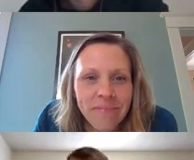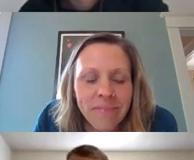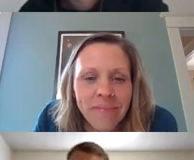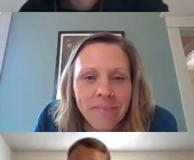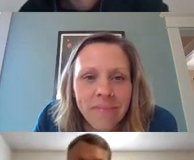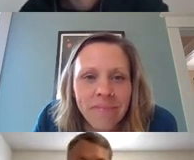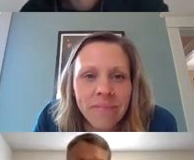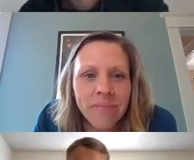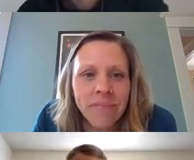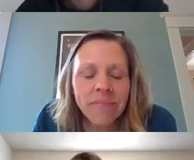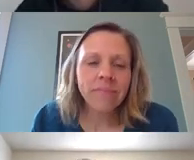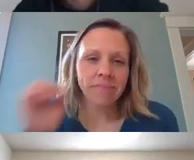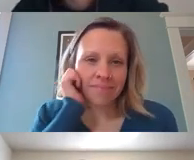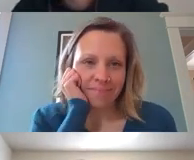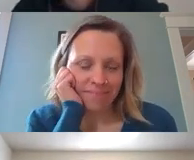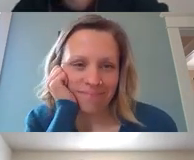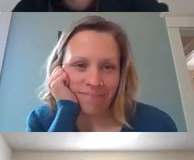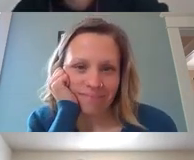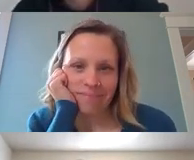And I represent Yubakri in Hermiston.